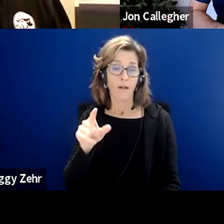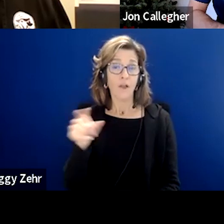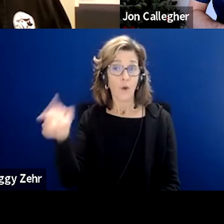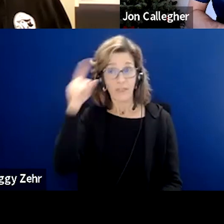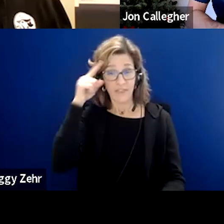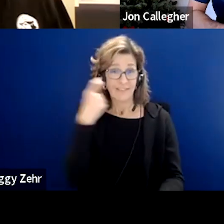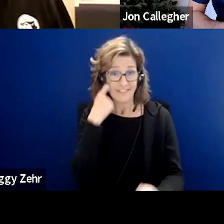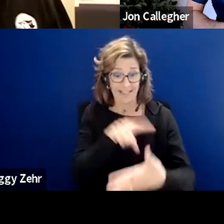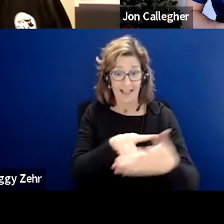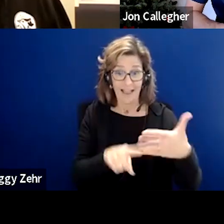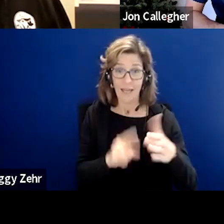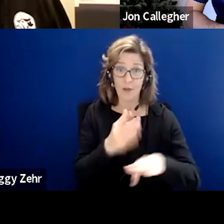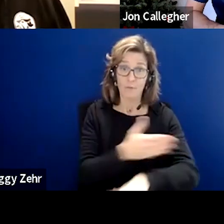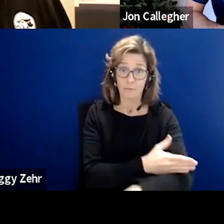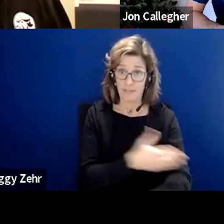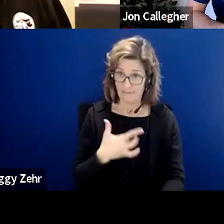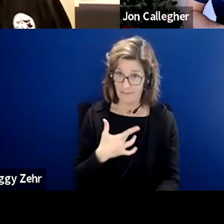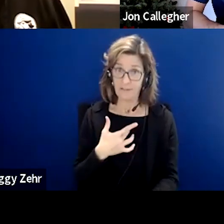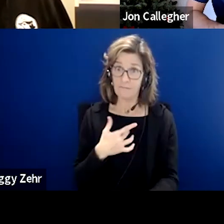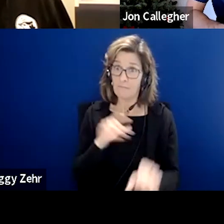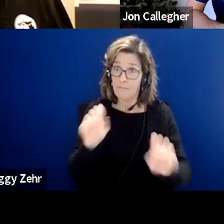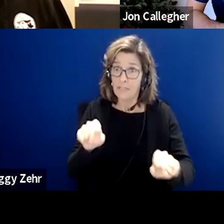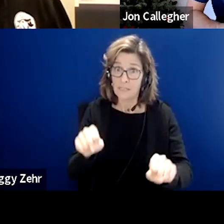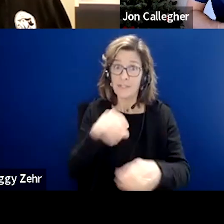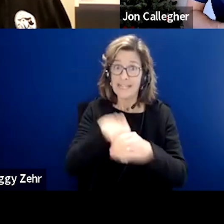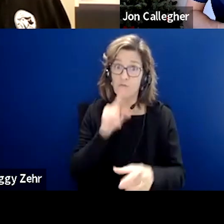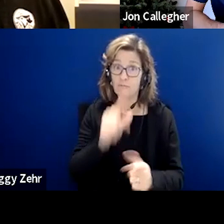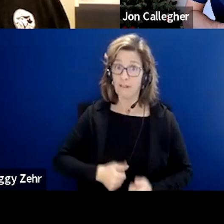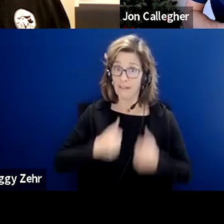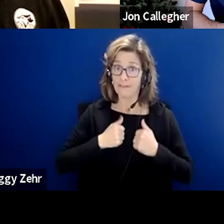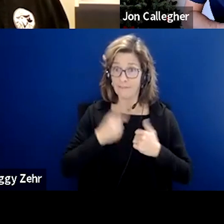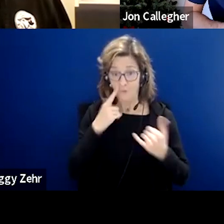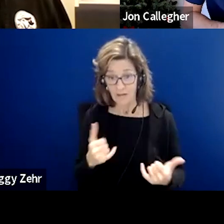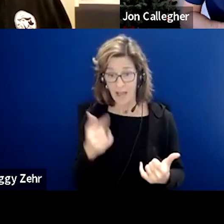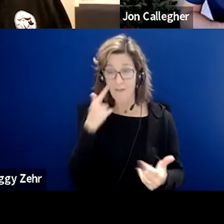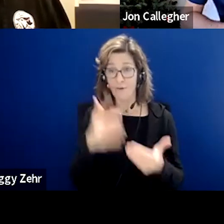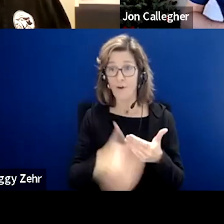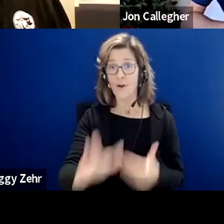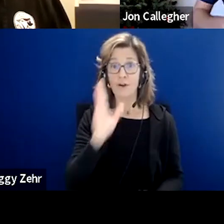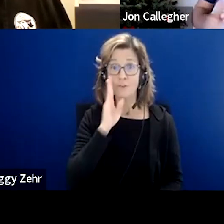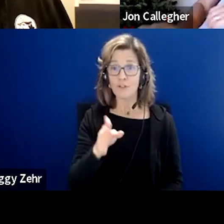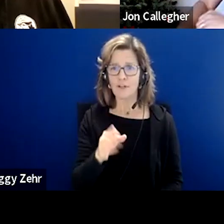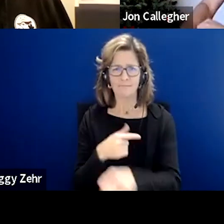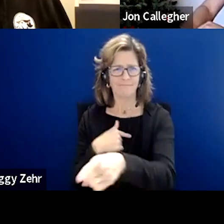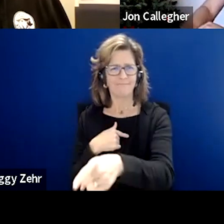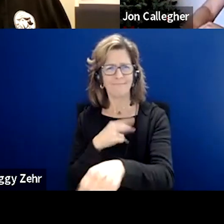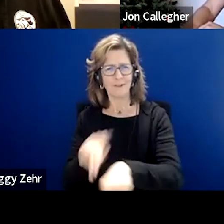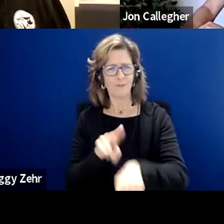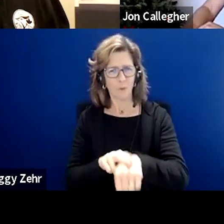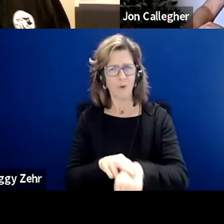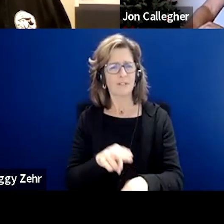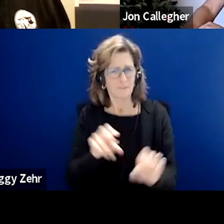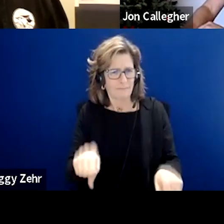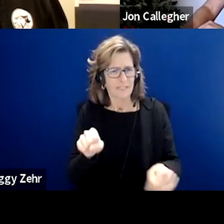of improvements to be put into practice now and in the future? I think it is realistic. Like